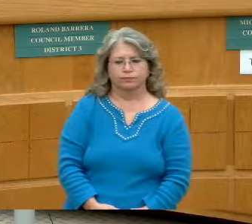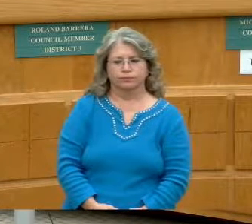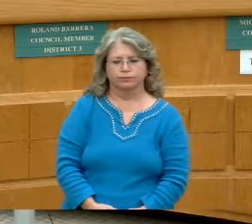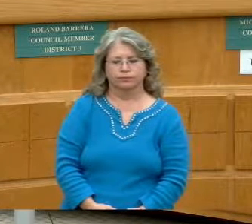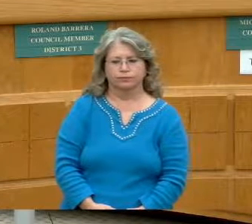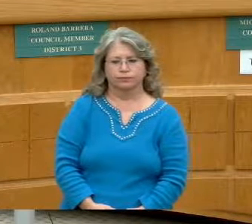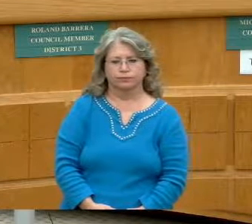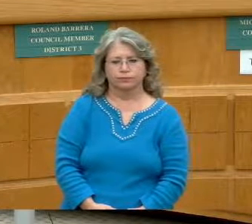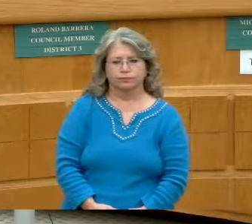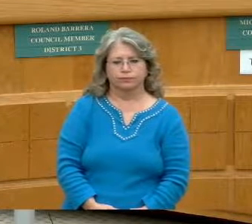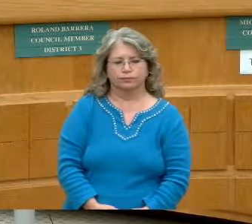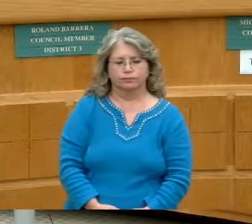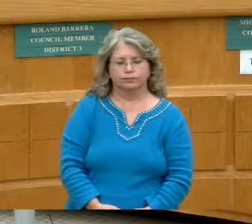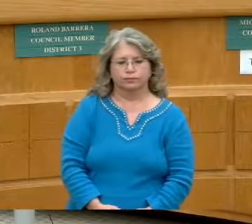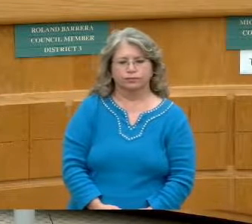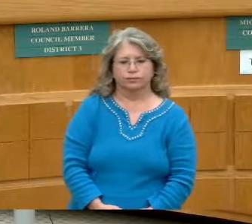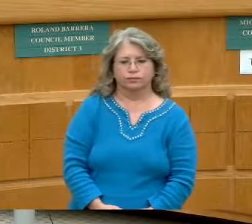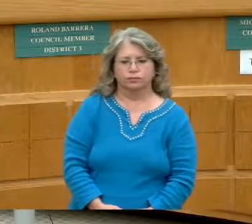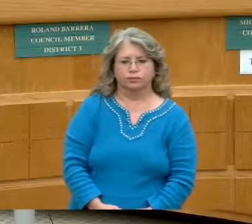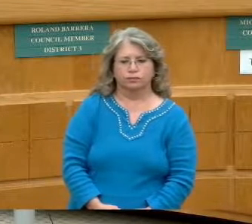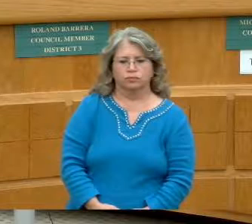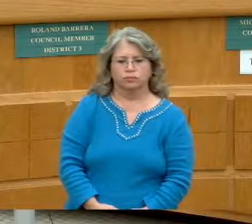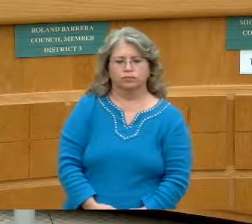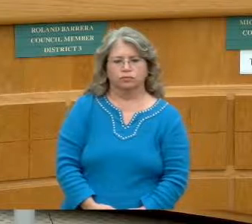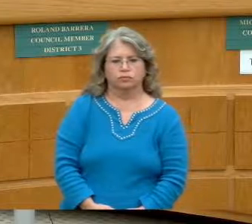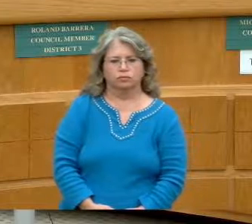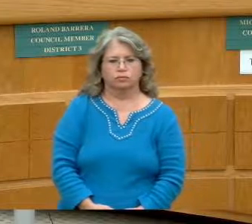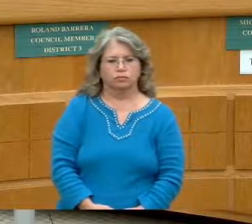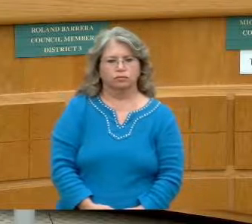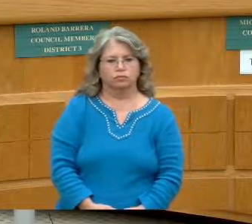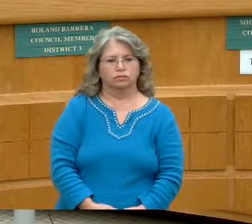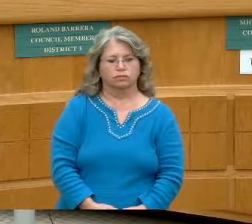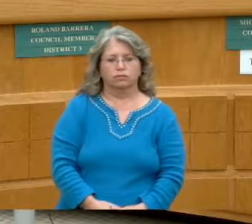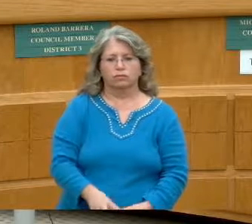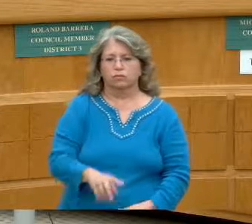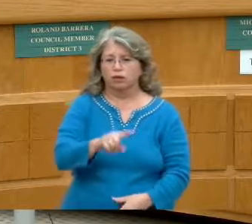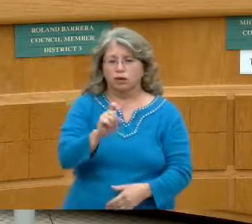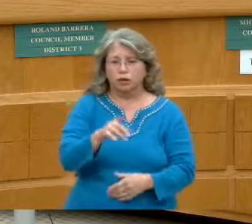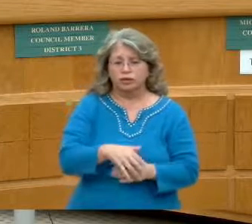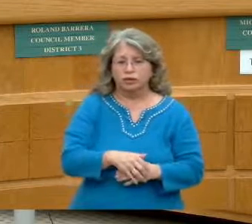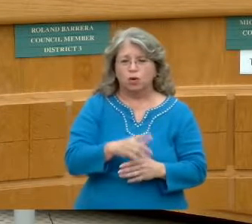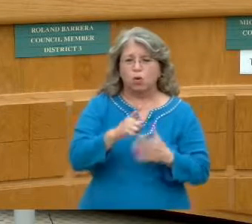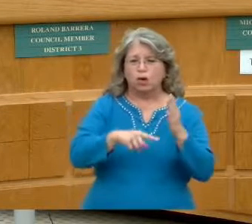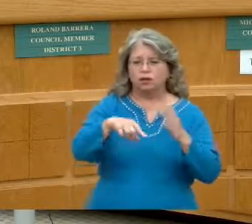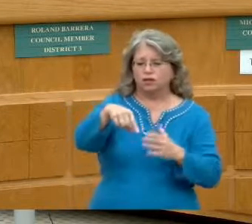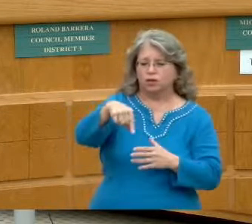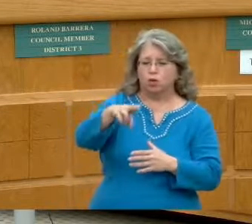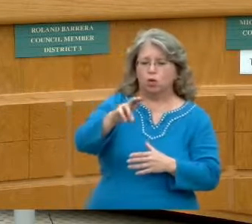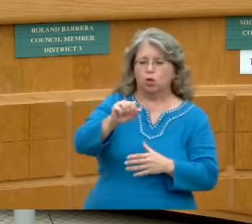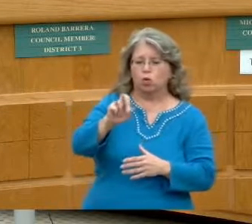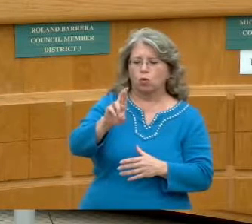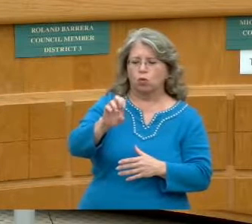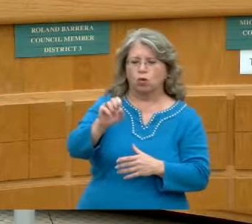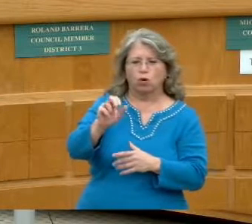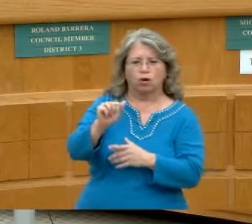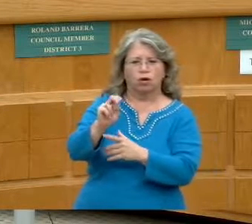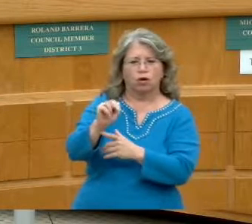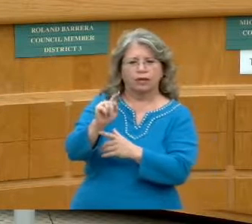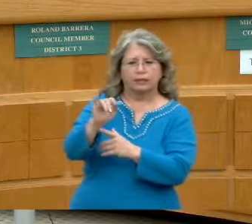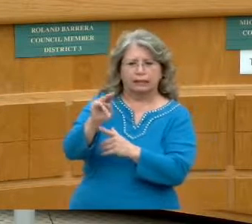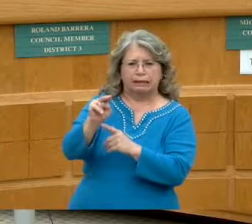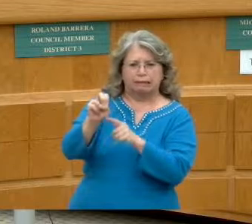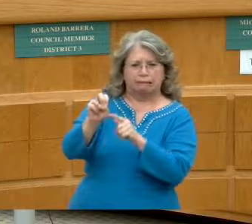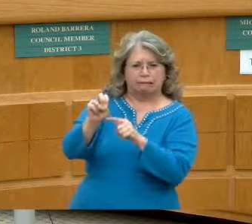911 e infórmele al operador que tiene síntomas del coronavirus. Question, what is quarantine? Quarantine is a term used to